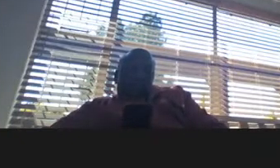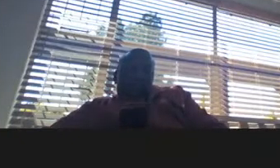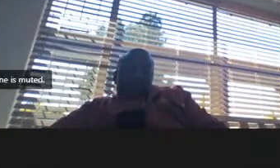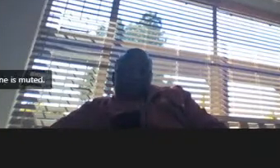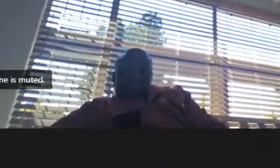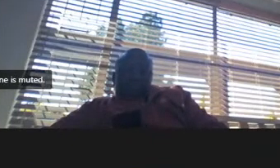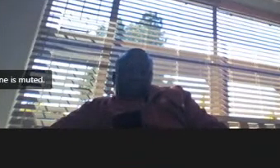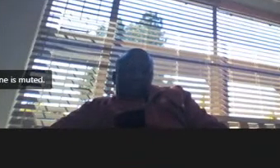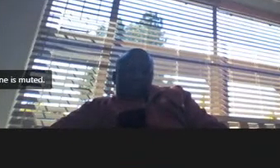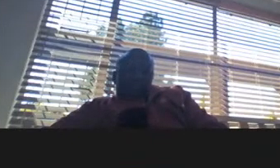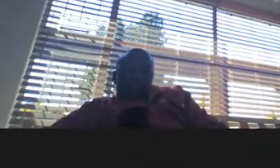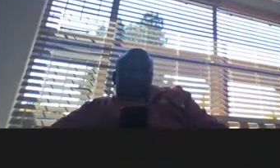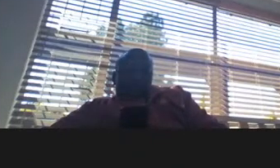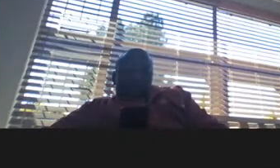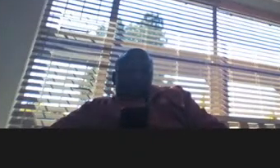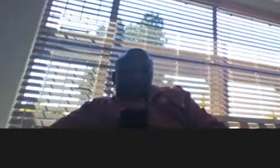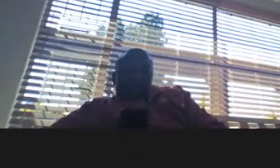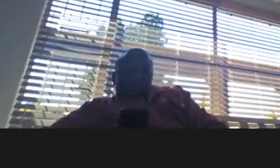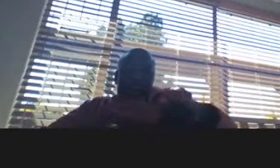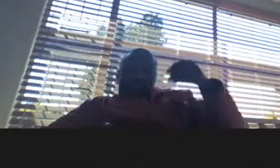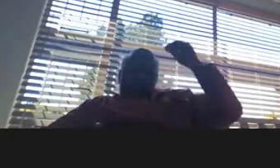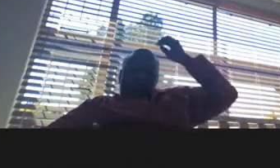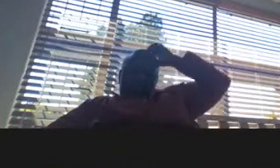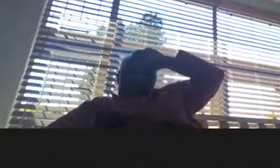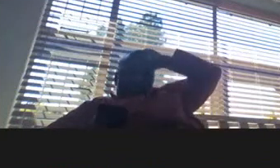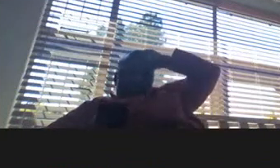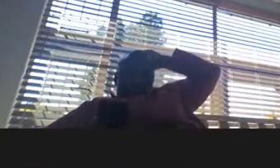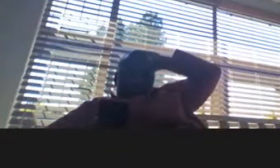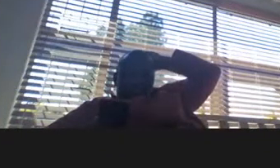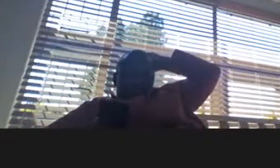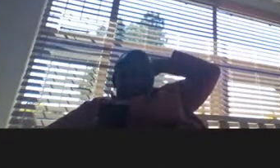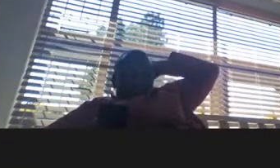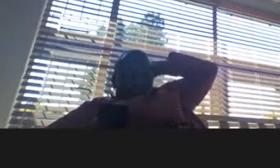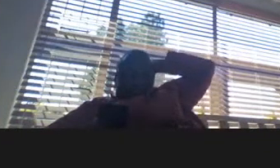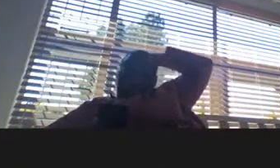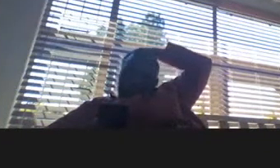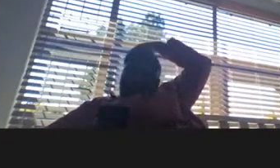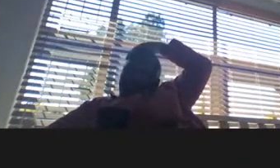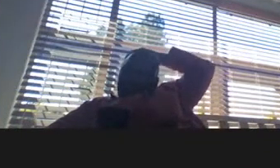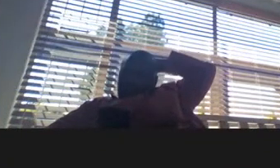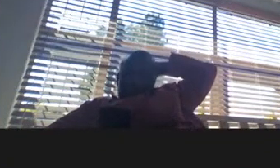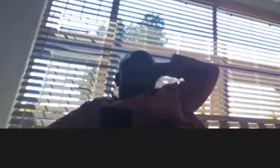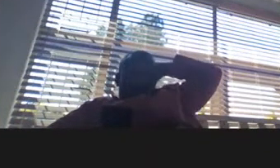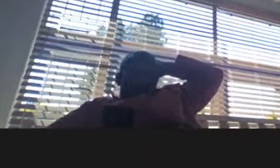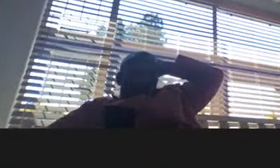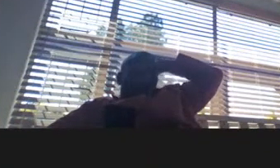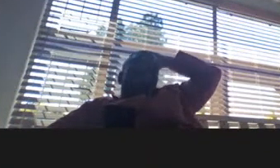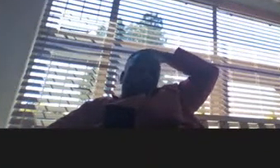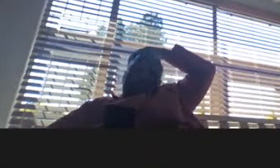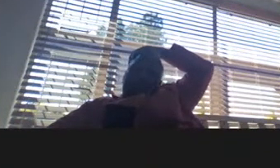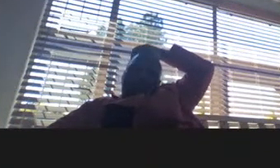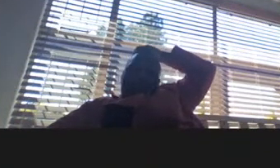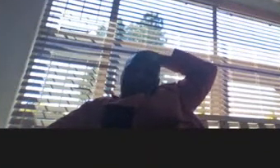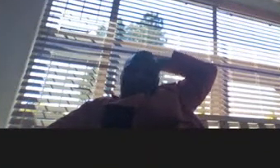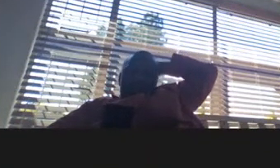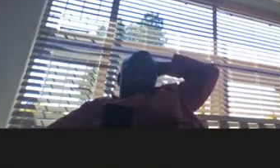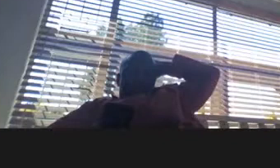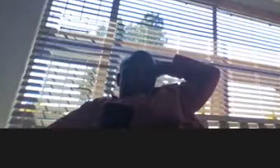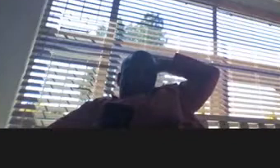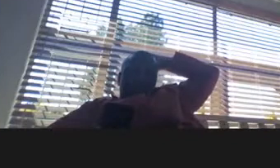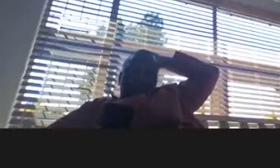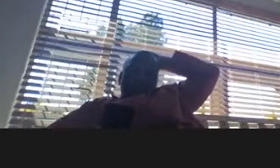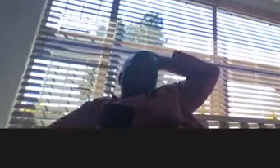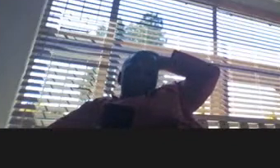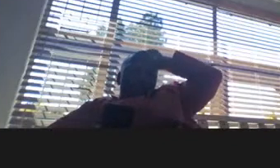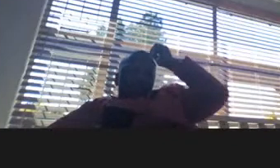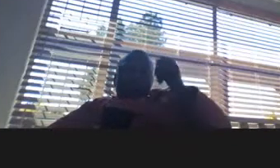I want him to just respond and either confirm these issues and indicate what actions are being taken. I want to draw